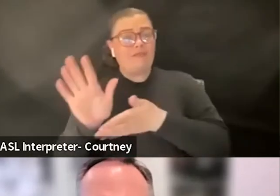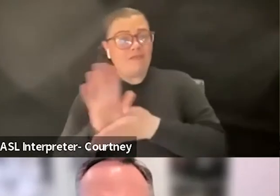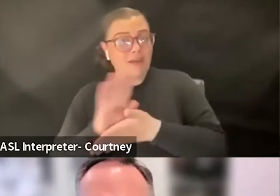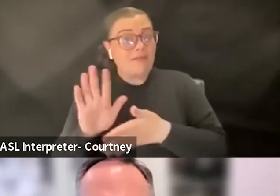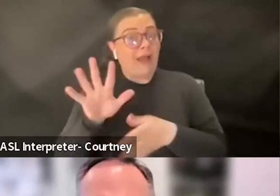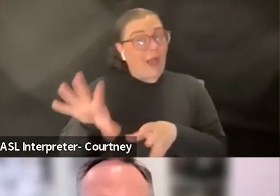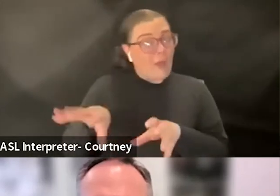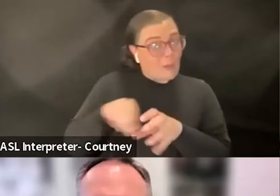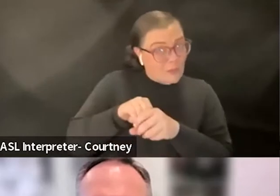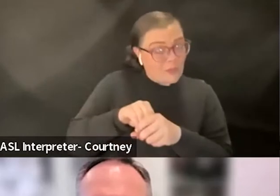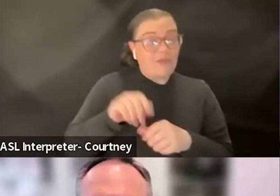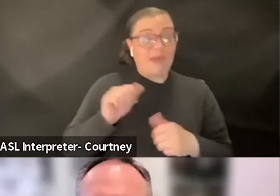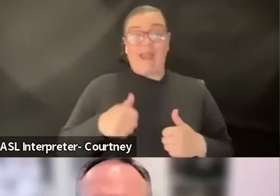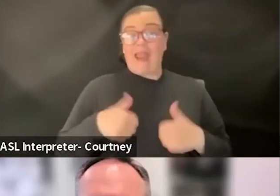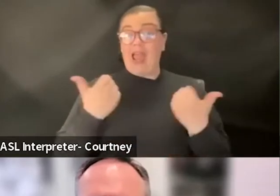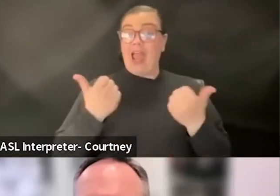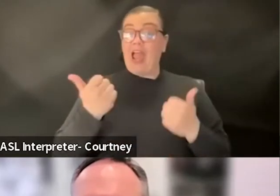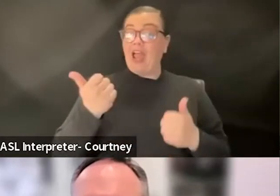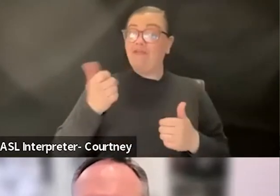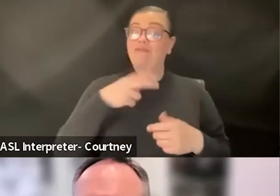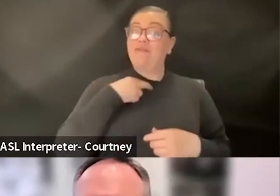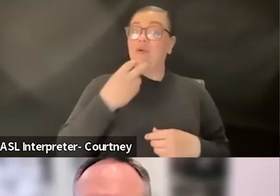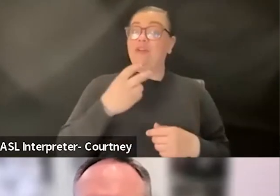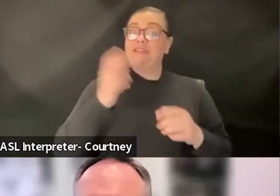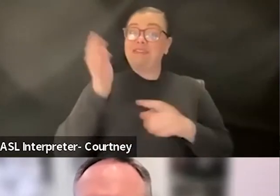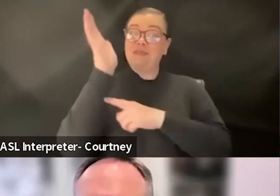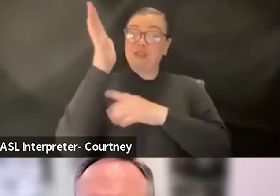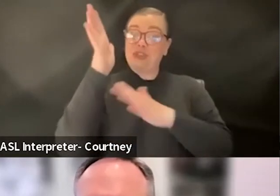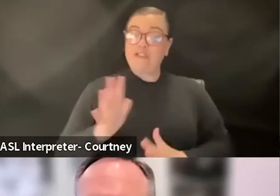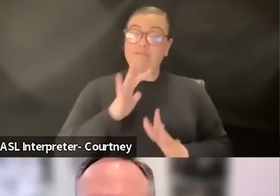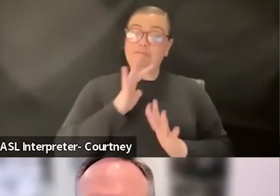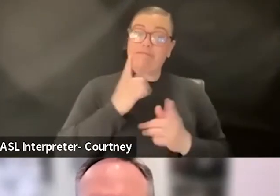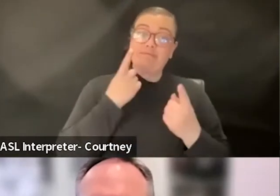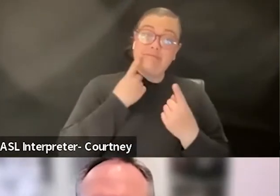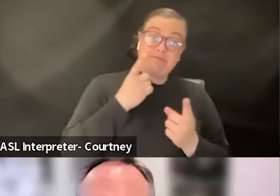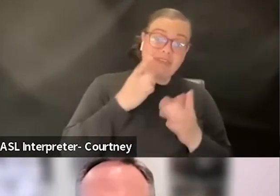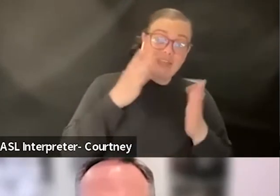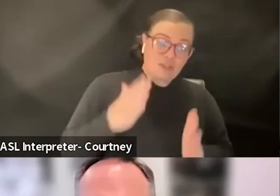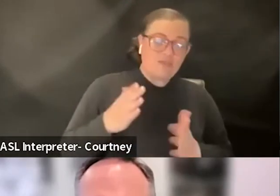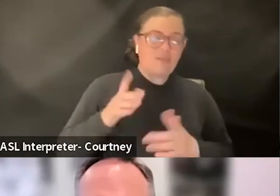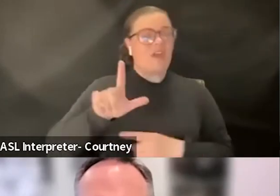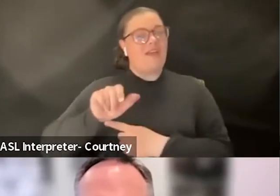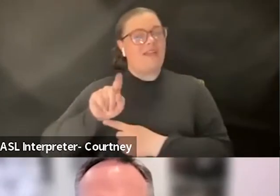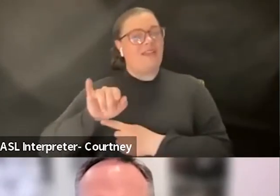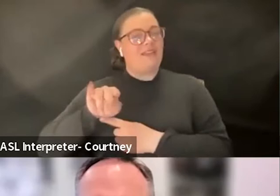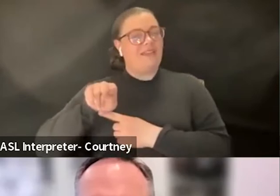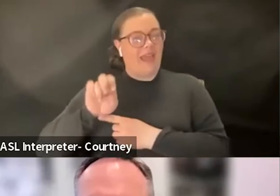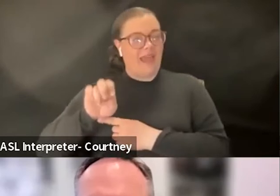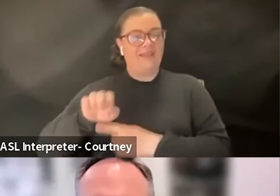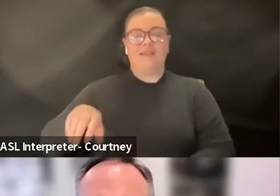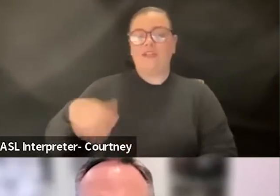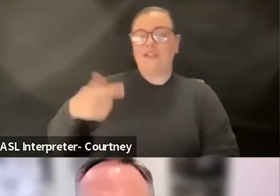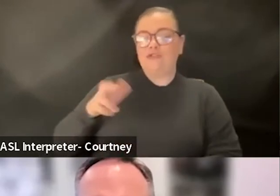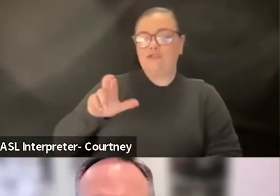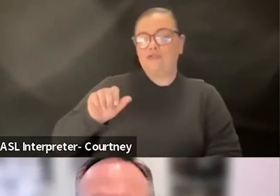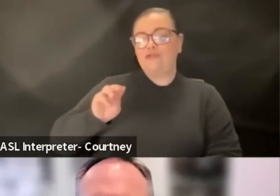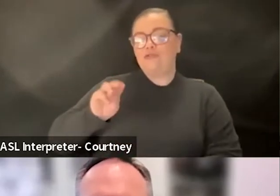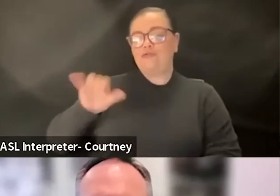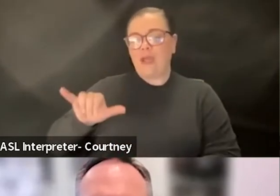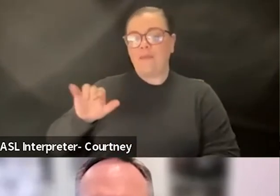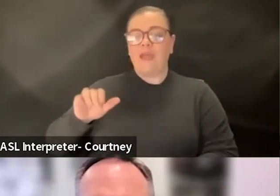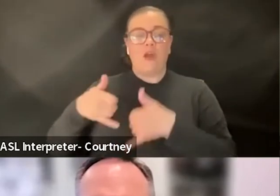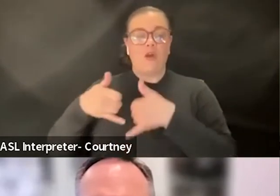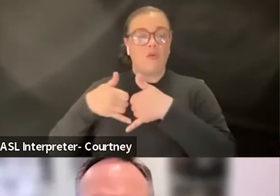voice presenter at the Latin Grammy Awards. Hernán has received a variety of notable distinctions, including a Clio Award, a